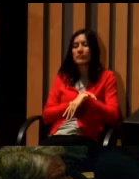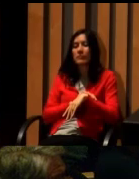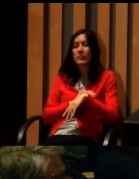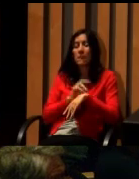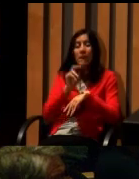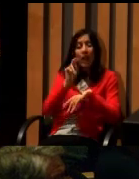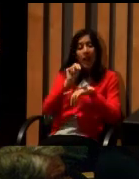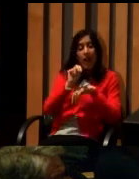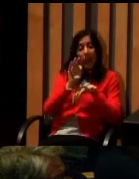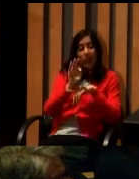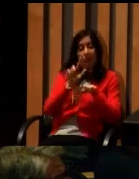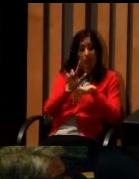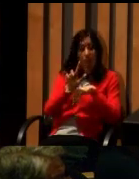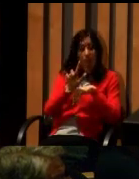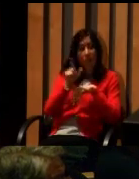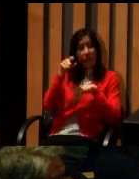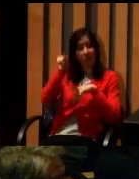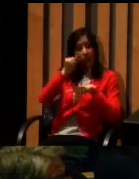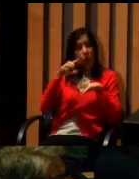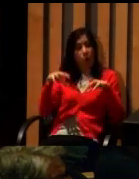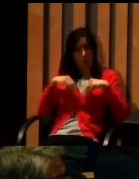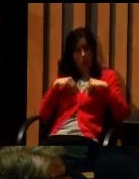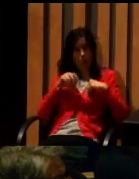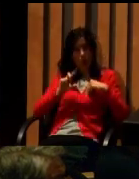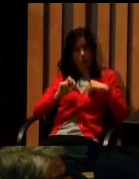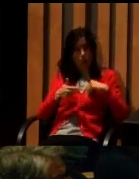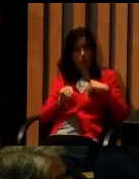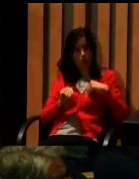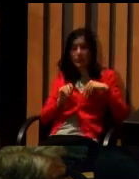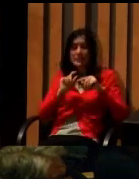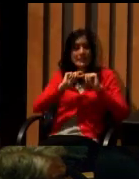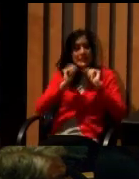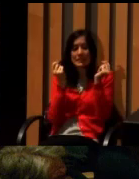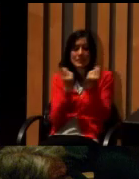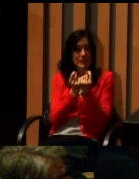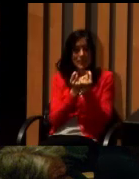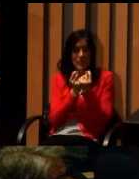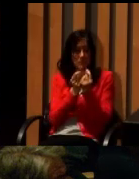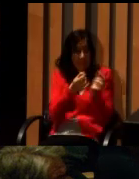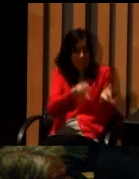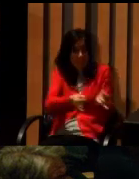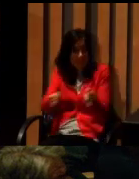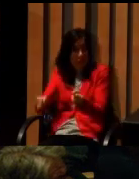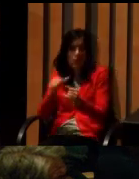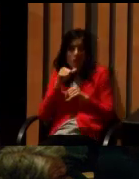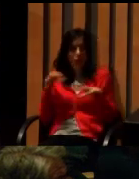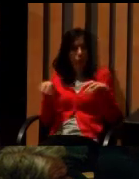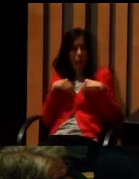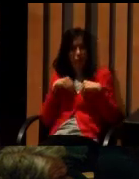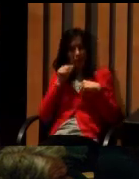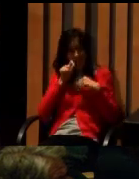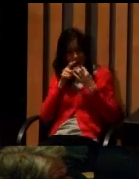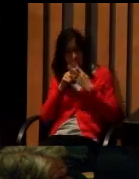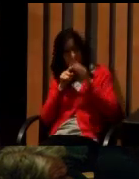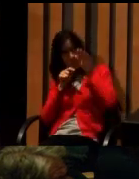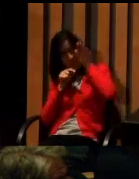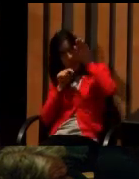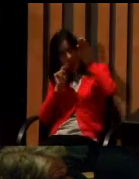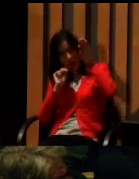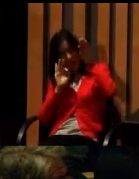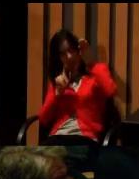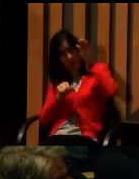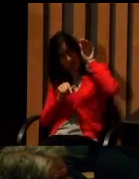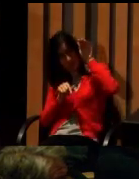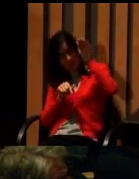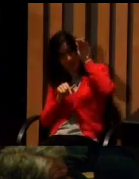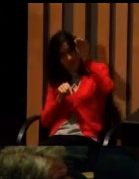of the logos. It's not the individual teams. So that's where you really have to start. And you know why they're hesitant